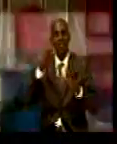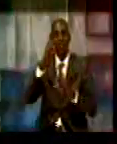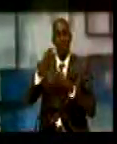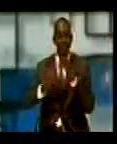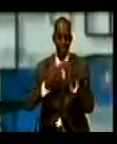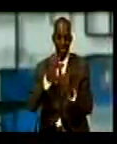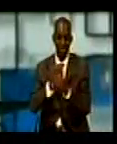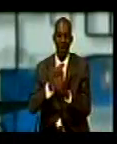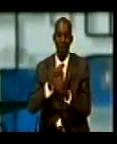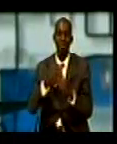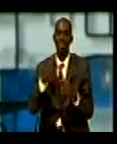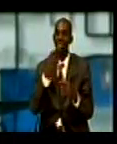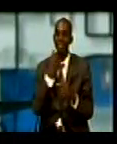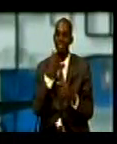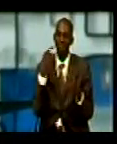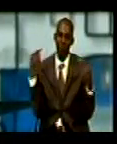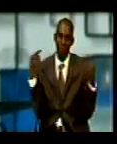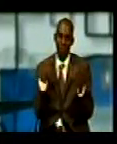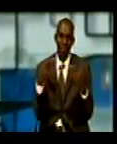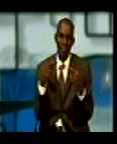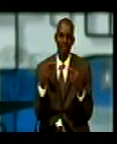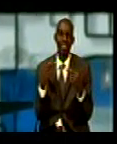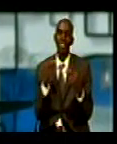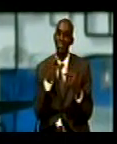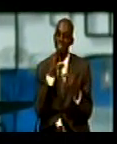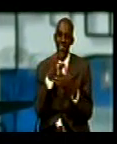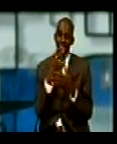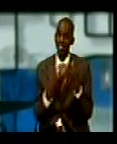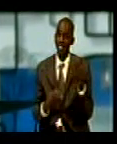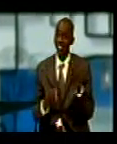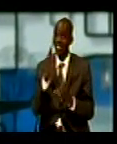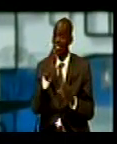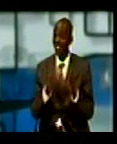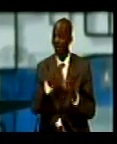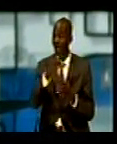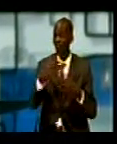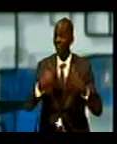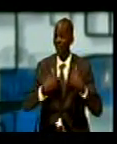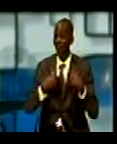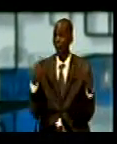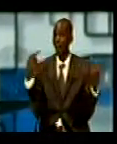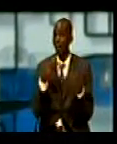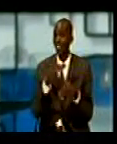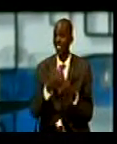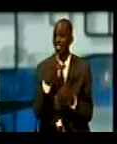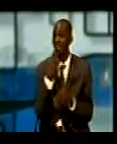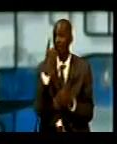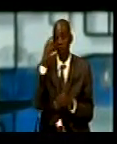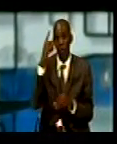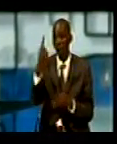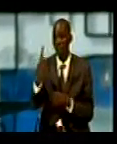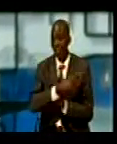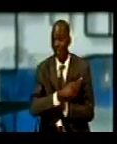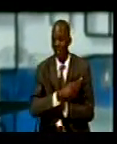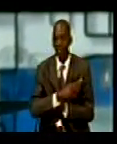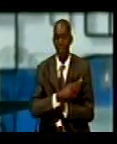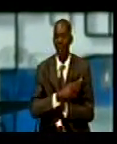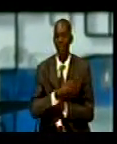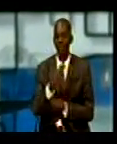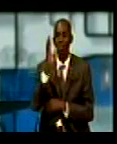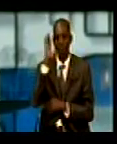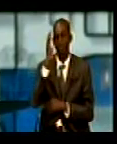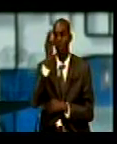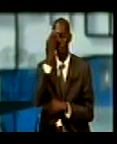1 year pain. You know, if you have just 1 day pain, you know what it means. But this one, 365 days.